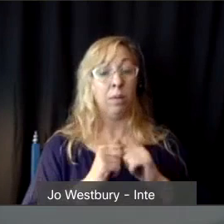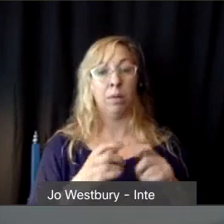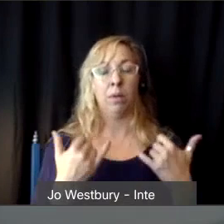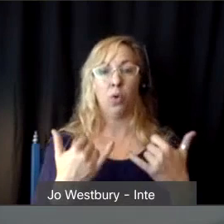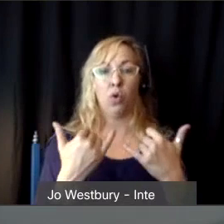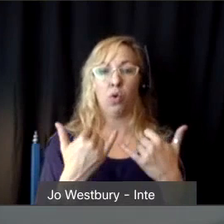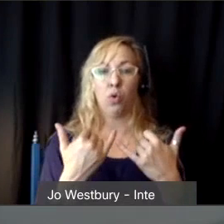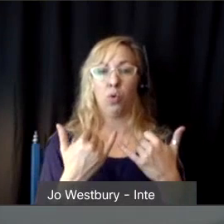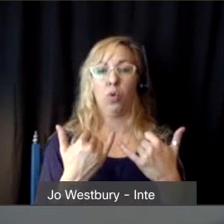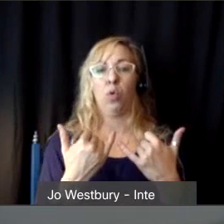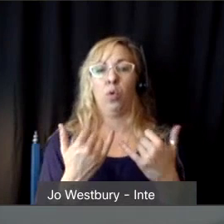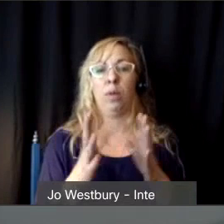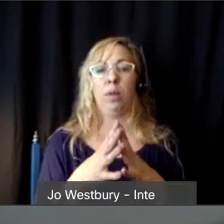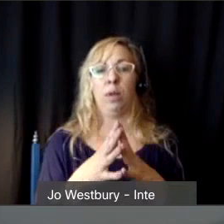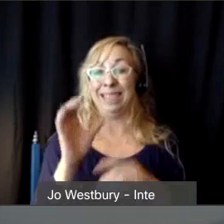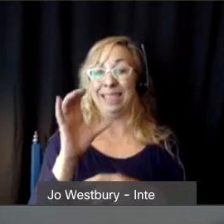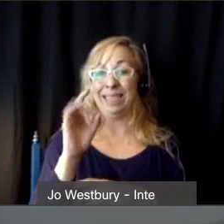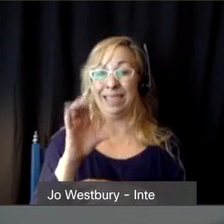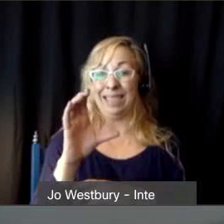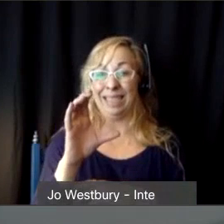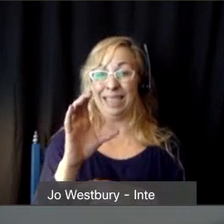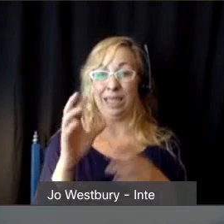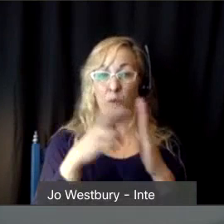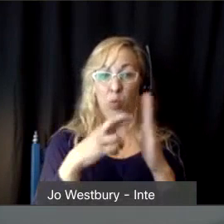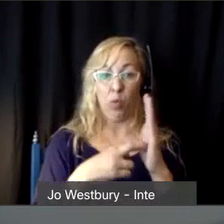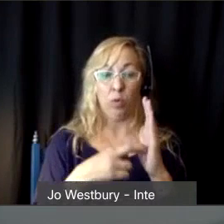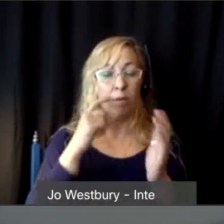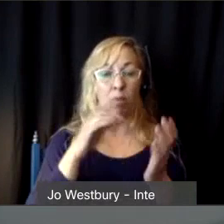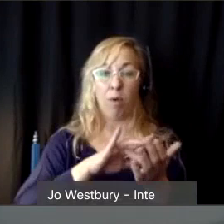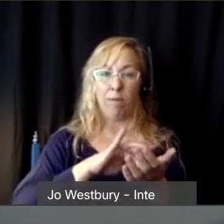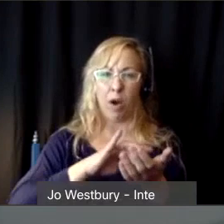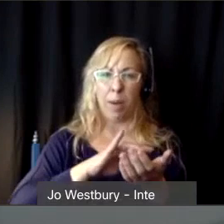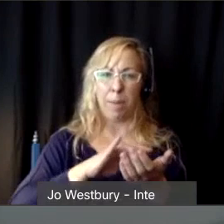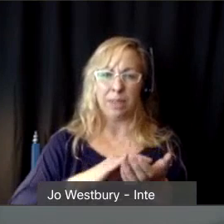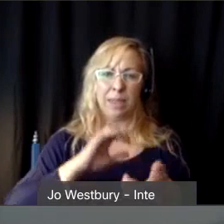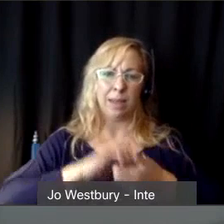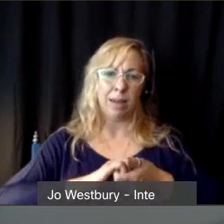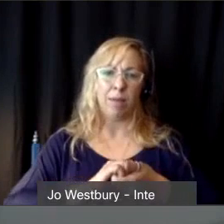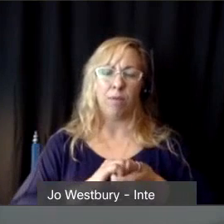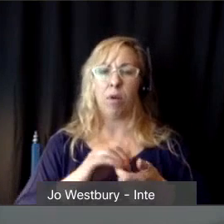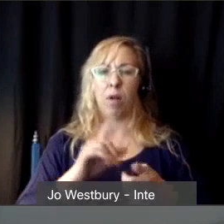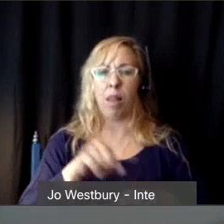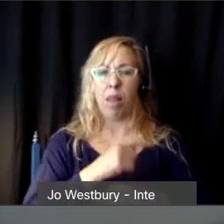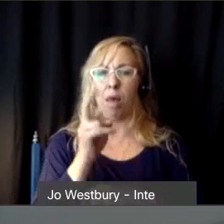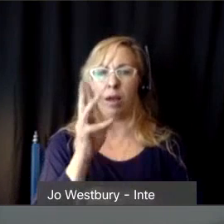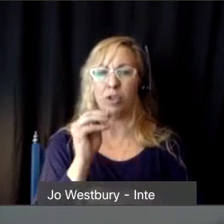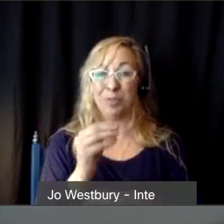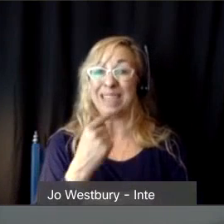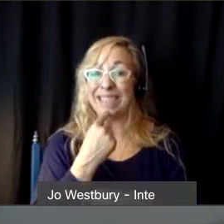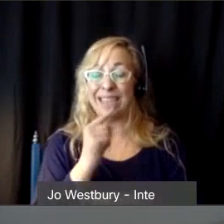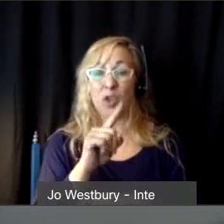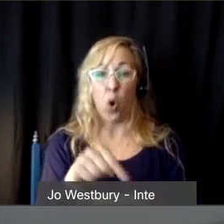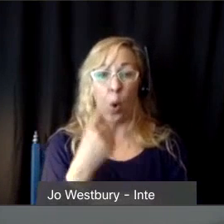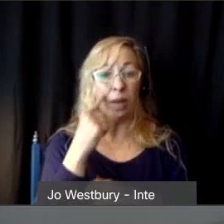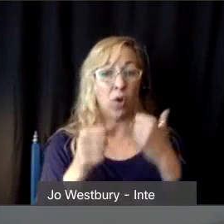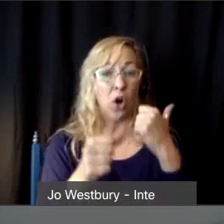currently the CDC's guidance for the Pharmacy Partnership for Long-Term Care Program specifies it's only for assisted living and nursing